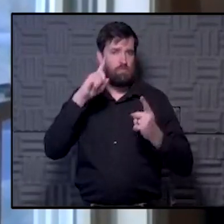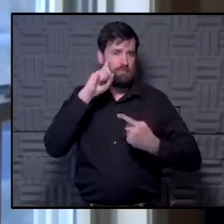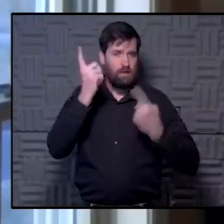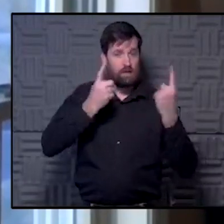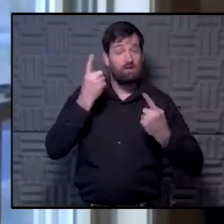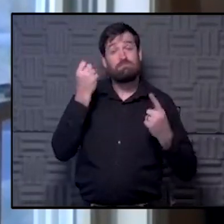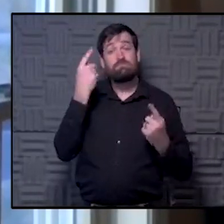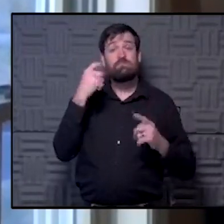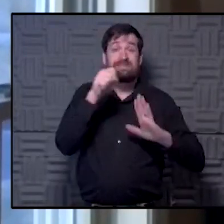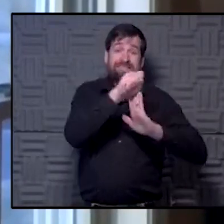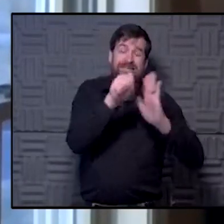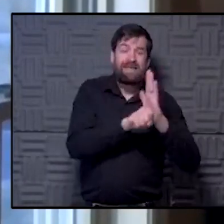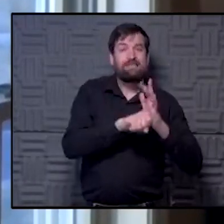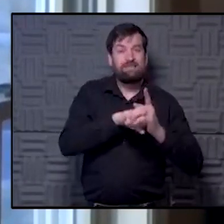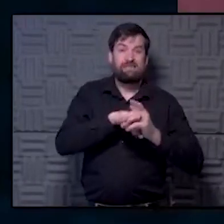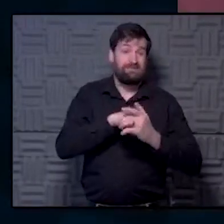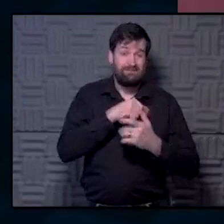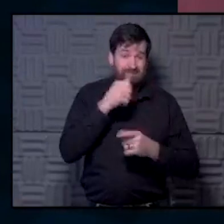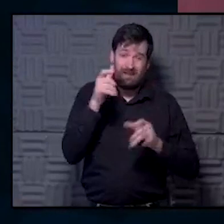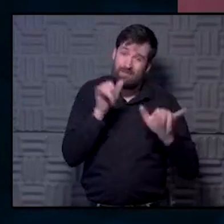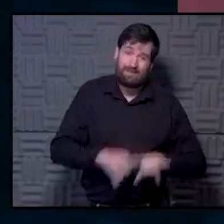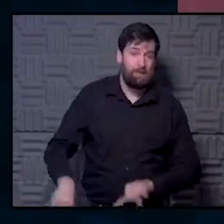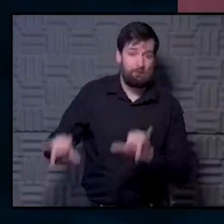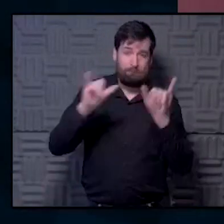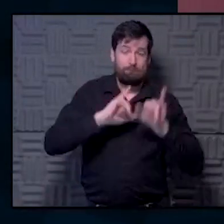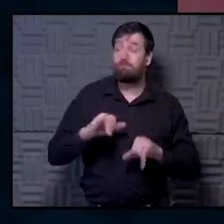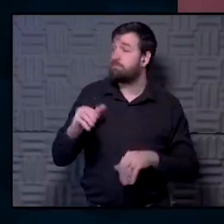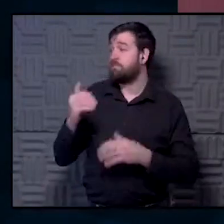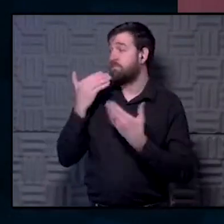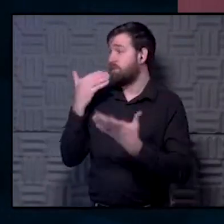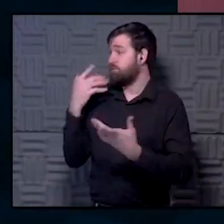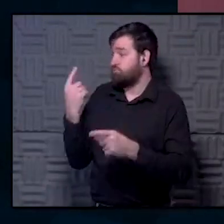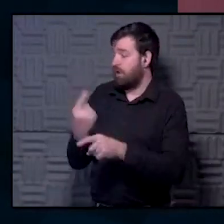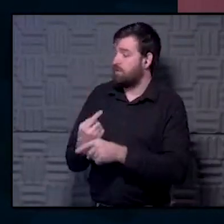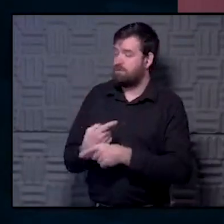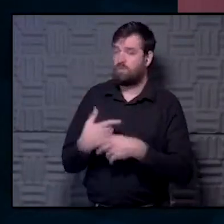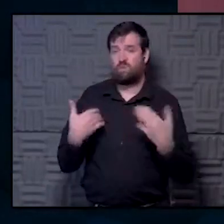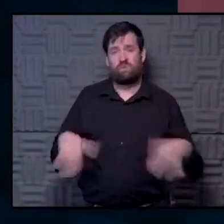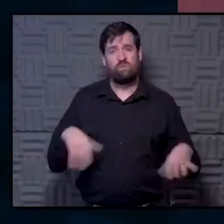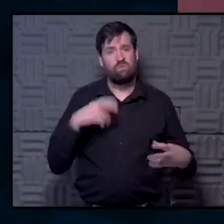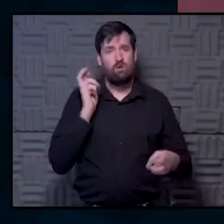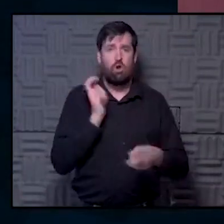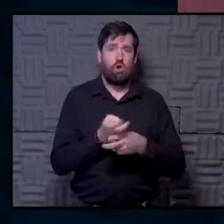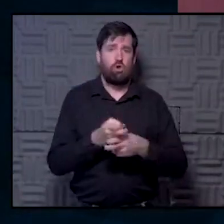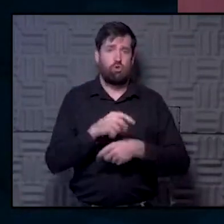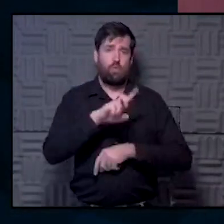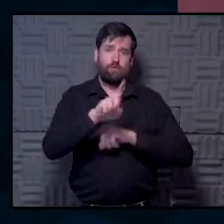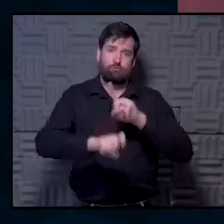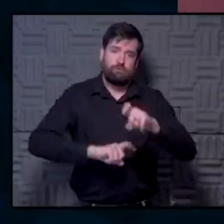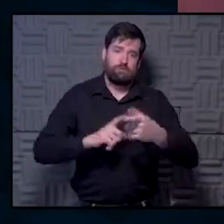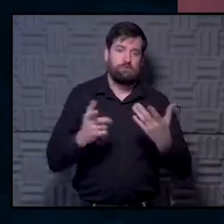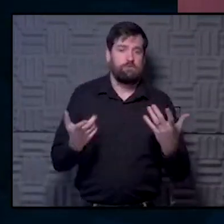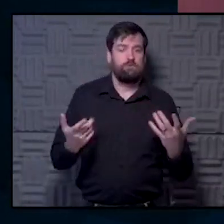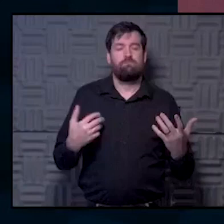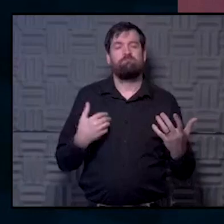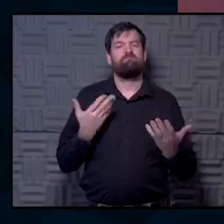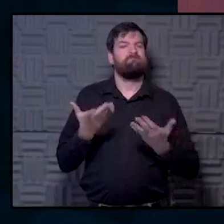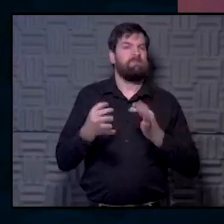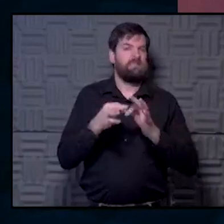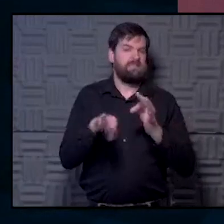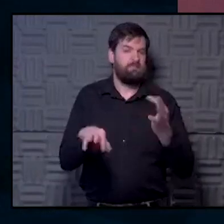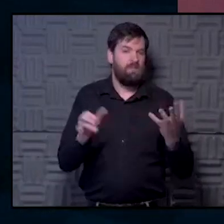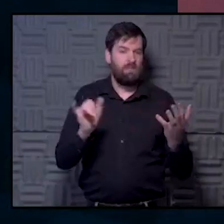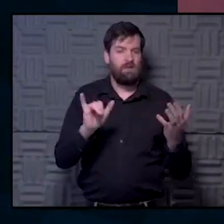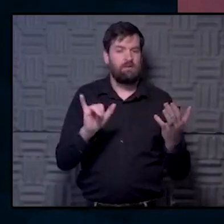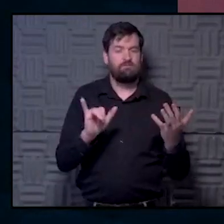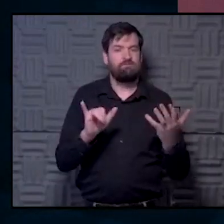across states. So that's why you see variation. Thanks. You're right. Very, very hard question. I like to think about it just maybe in the simple terms of